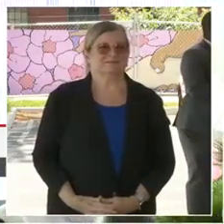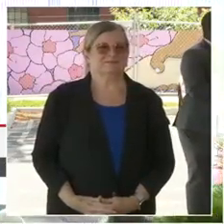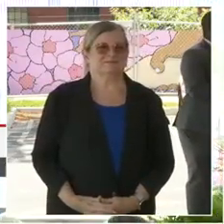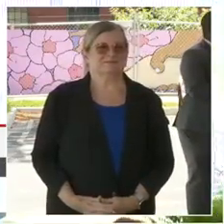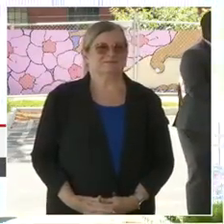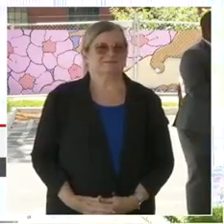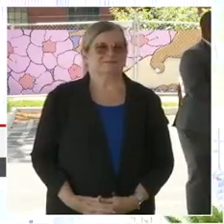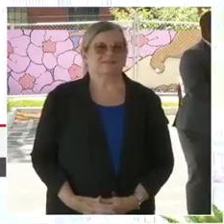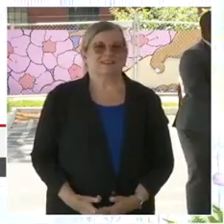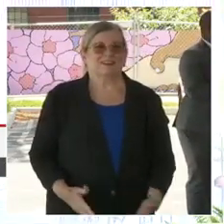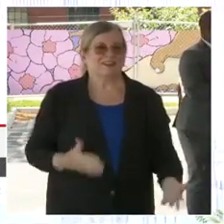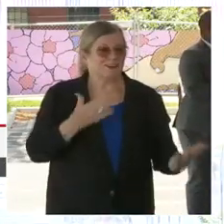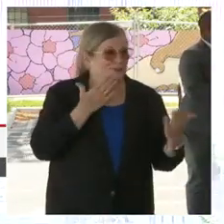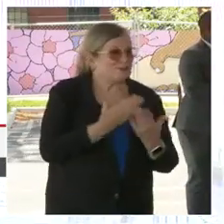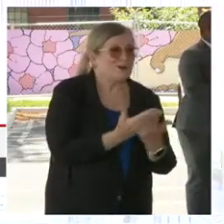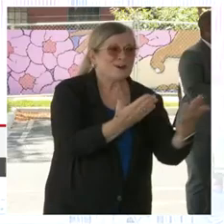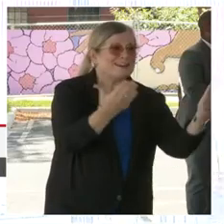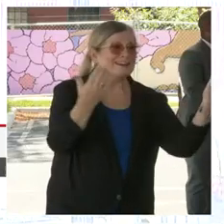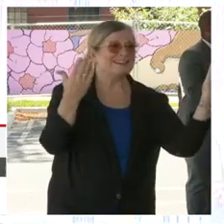Good morning, Ward 8.